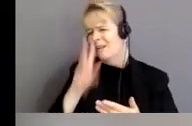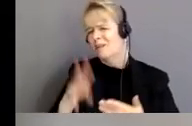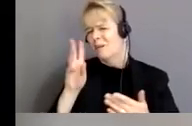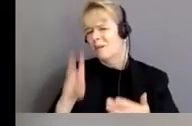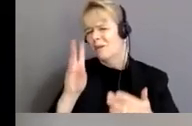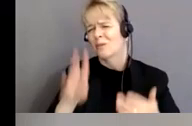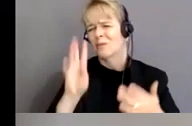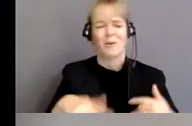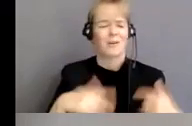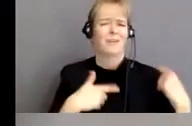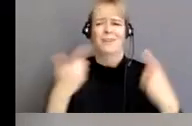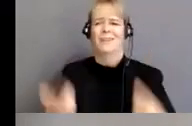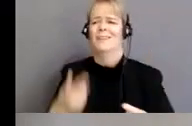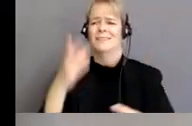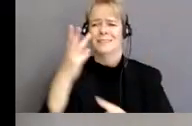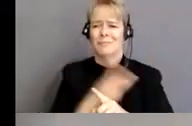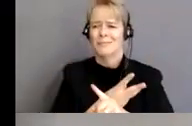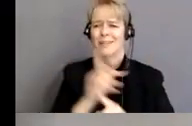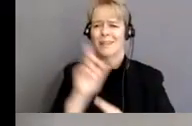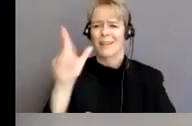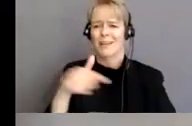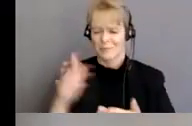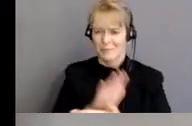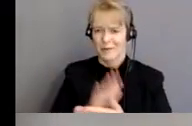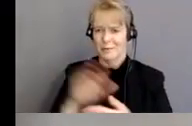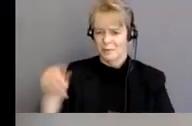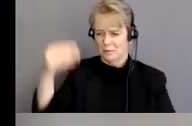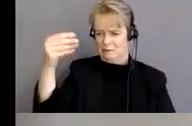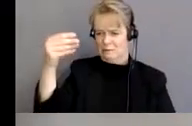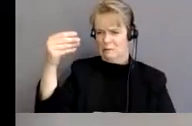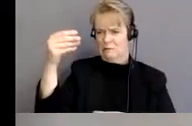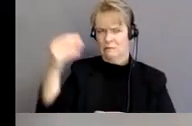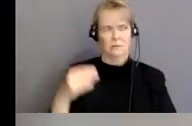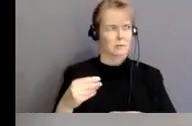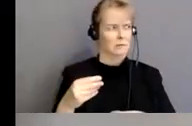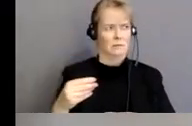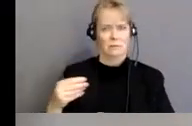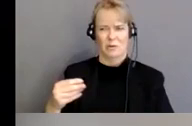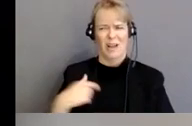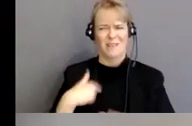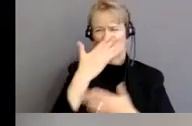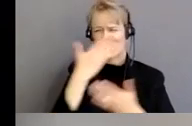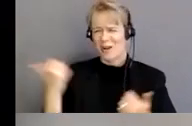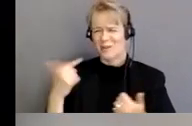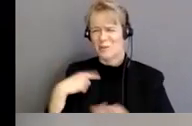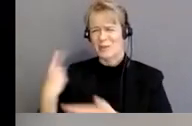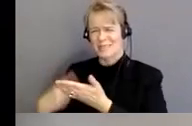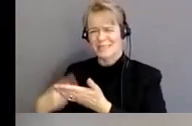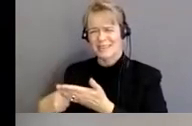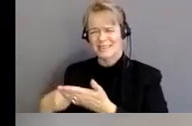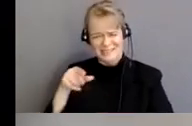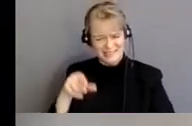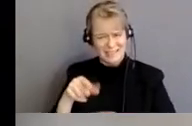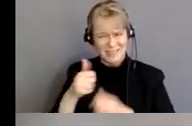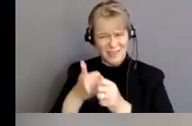you discussed, you know, what you agreed to do. And then you're thinking, oh my goodness, where are my notes? I'm not sure that this is right. Did